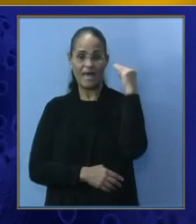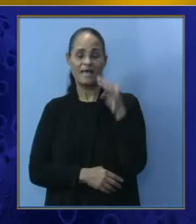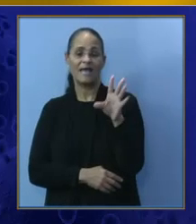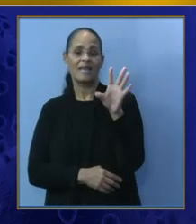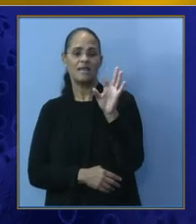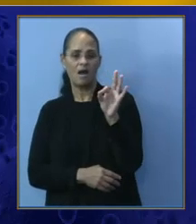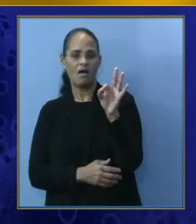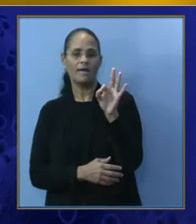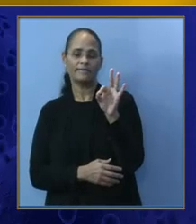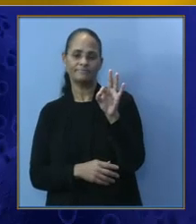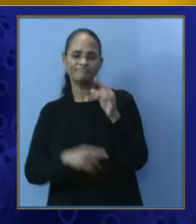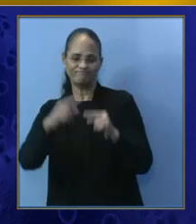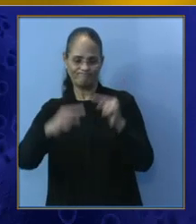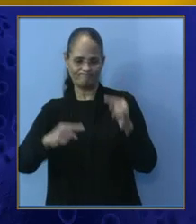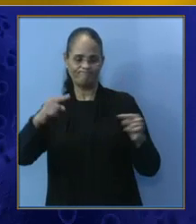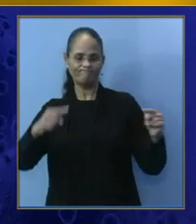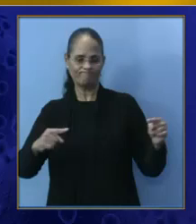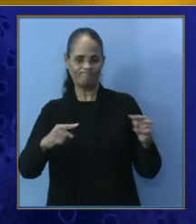or other,